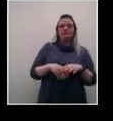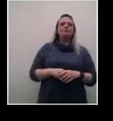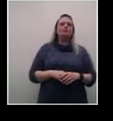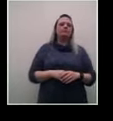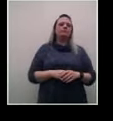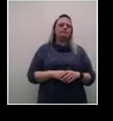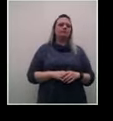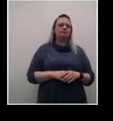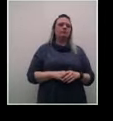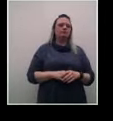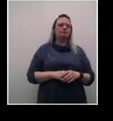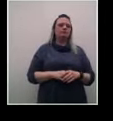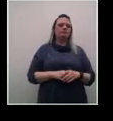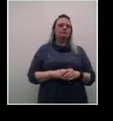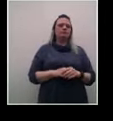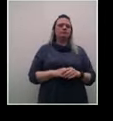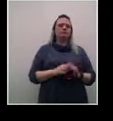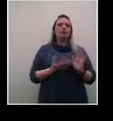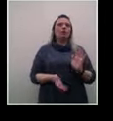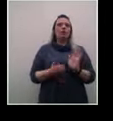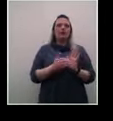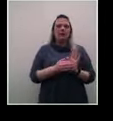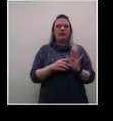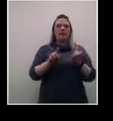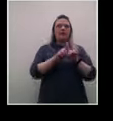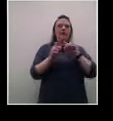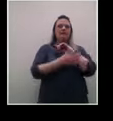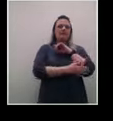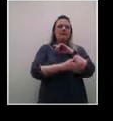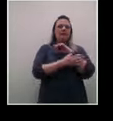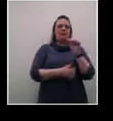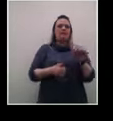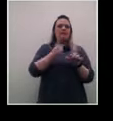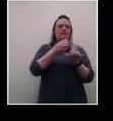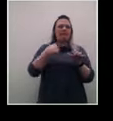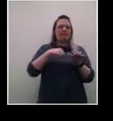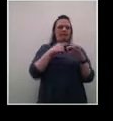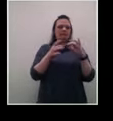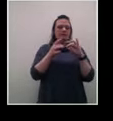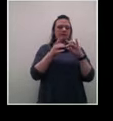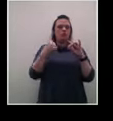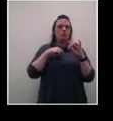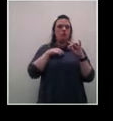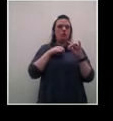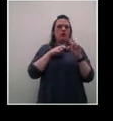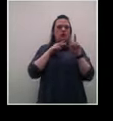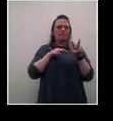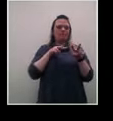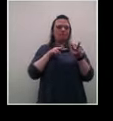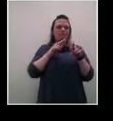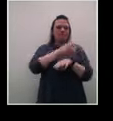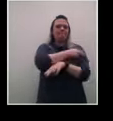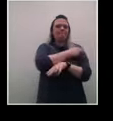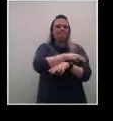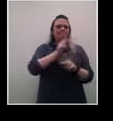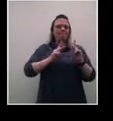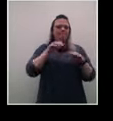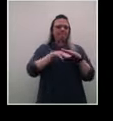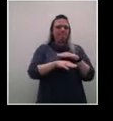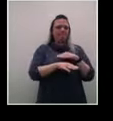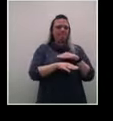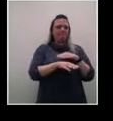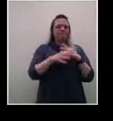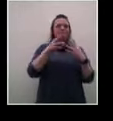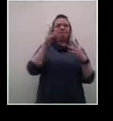so we are, again, as County Executive mentioned, we are keeping track of hospitalizations. And I know that people